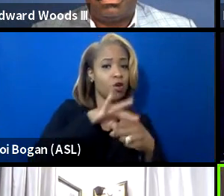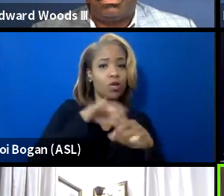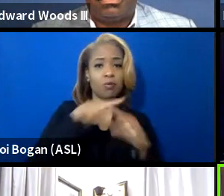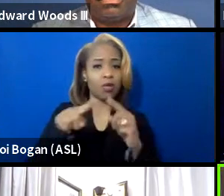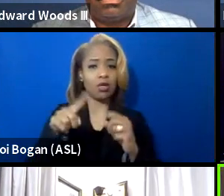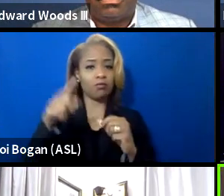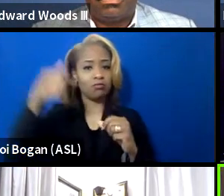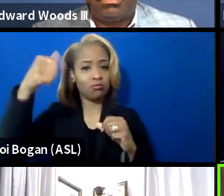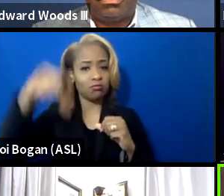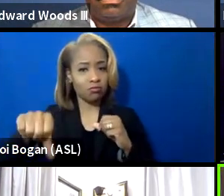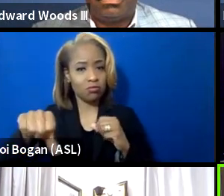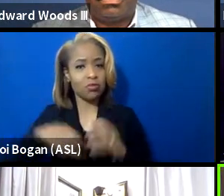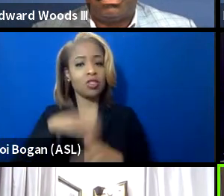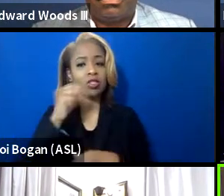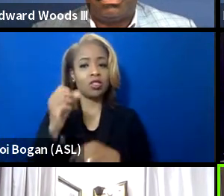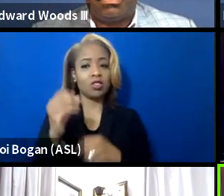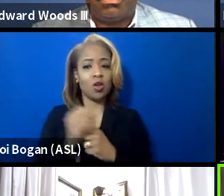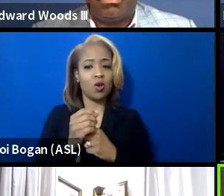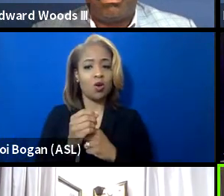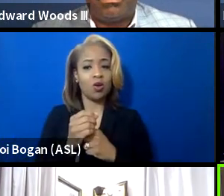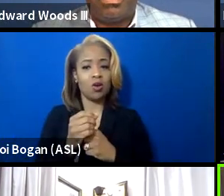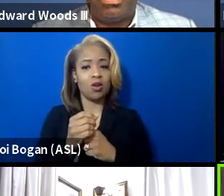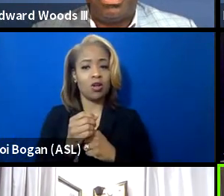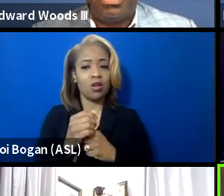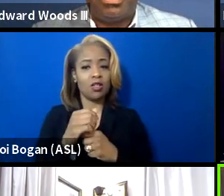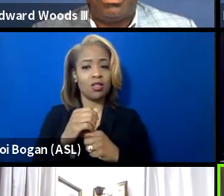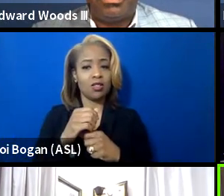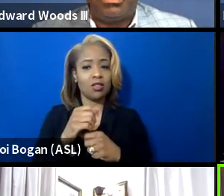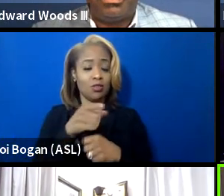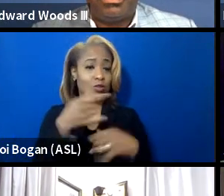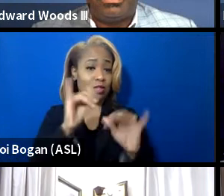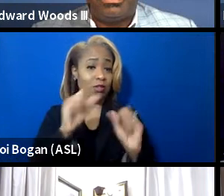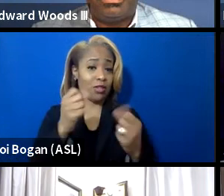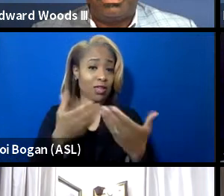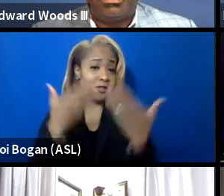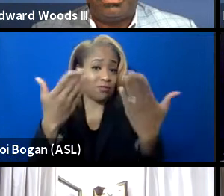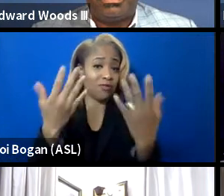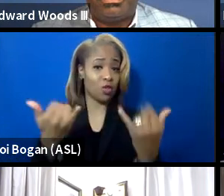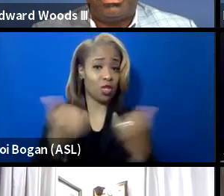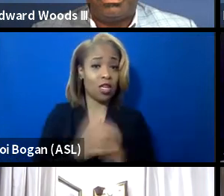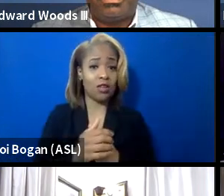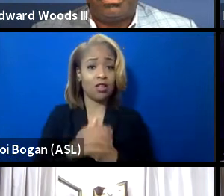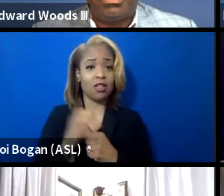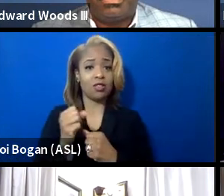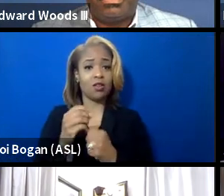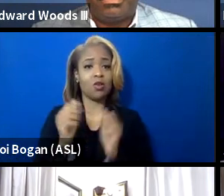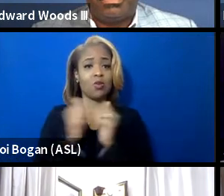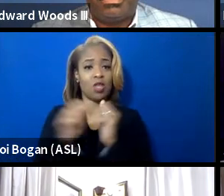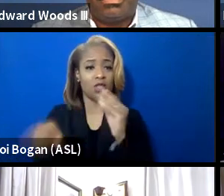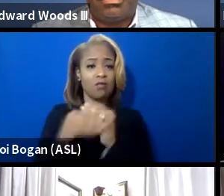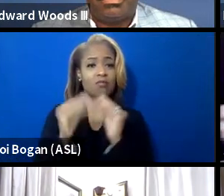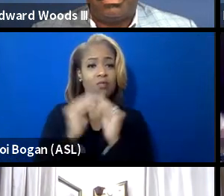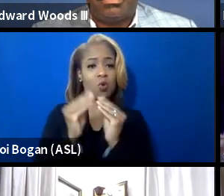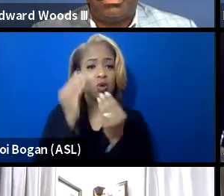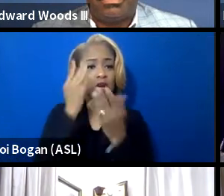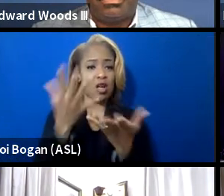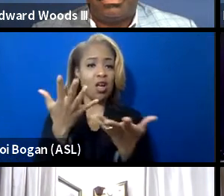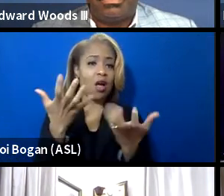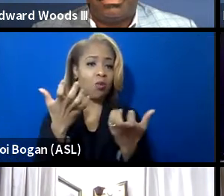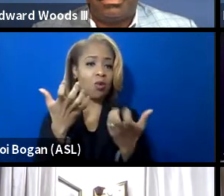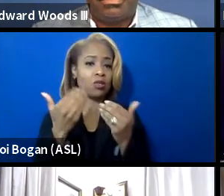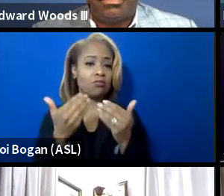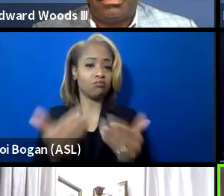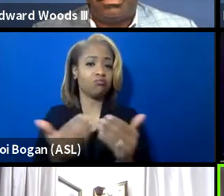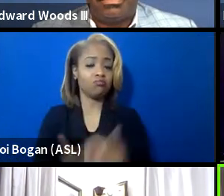carry. But that doesn't prevent you from making your motion today. So yeah, with this additional information, I'd like to make that motion,